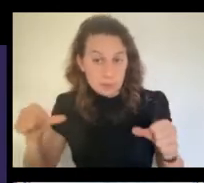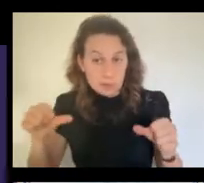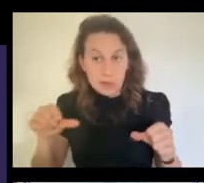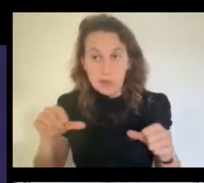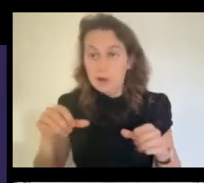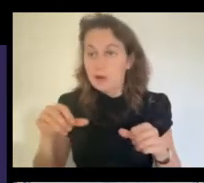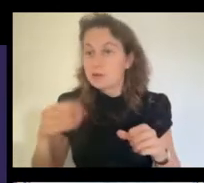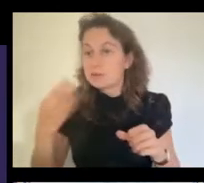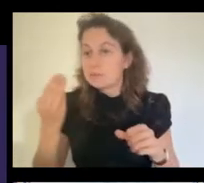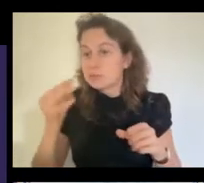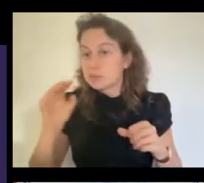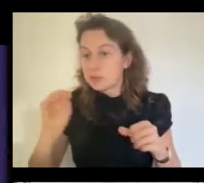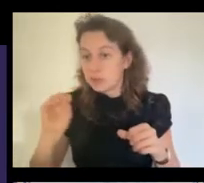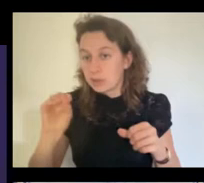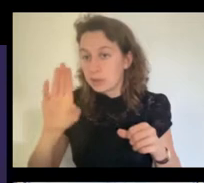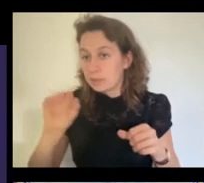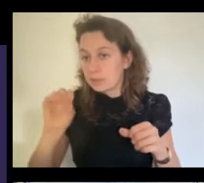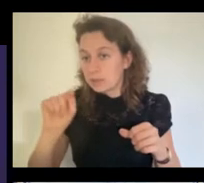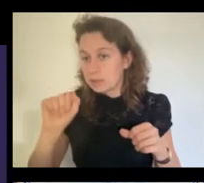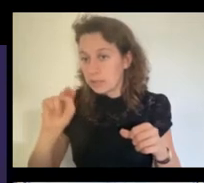Gardens YouTube channel in the coming weeks.